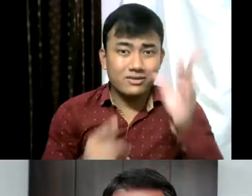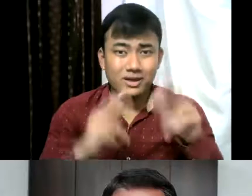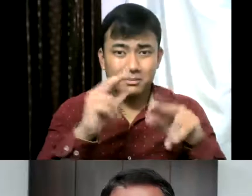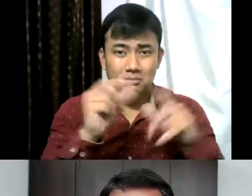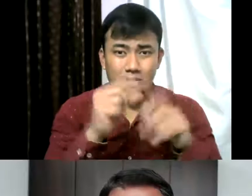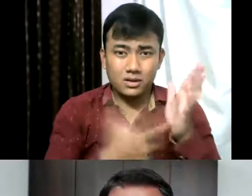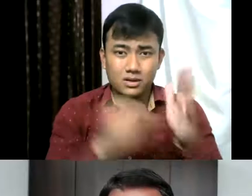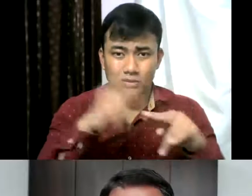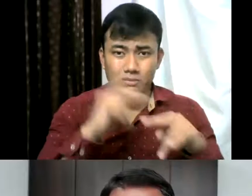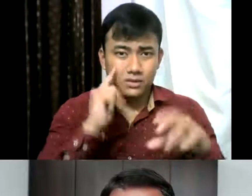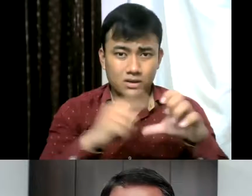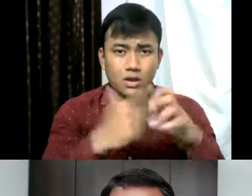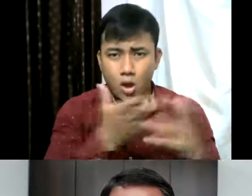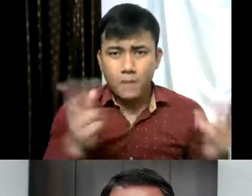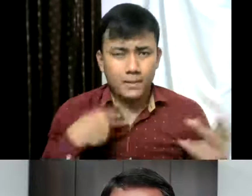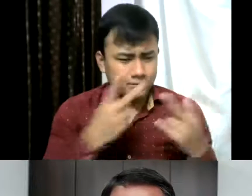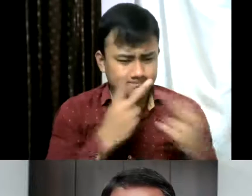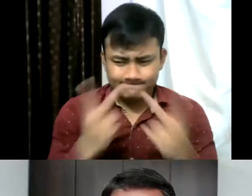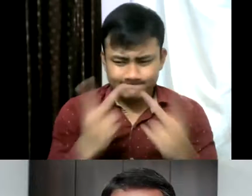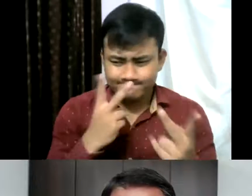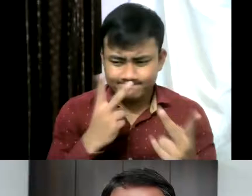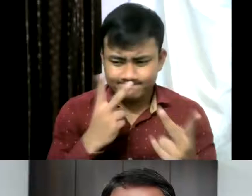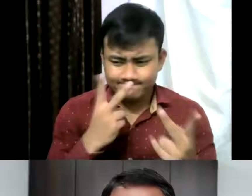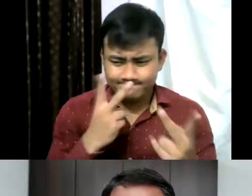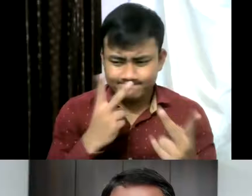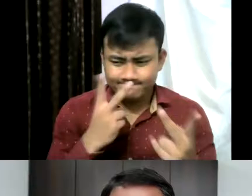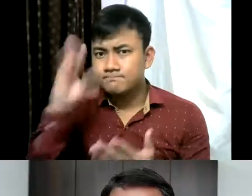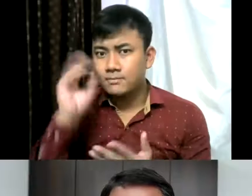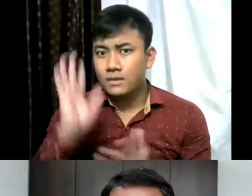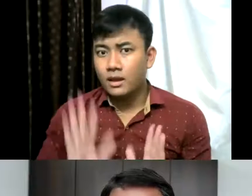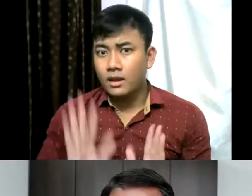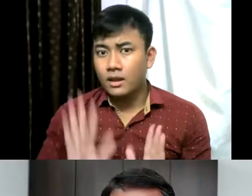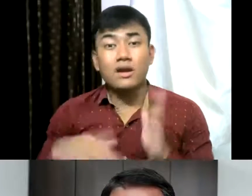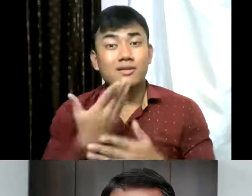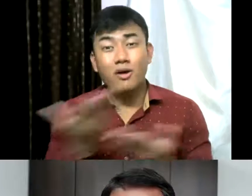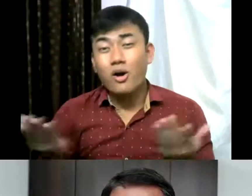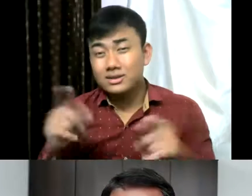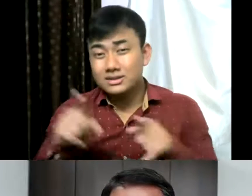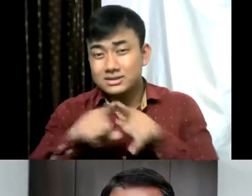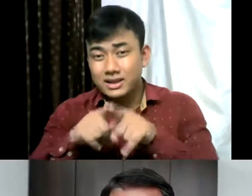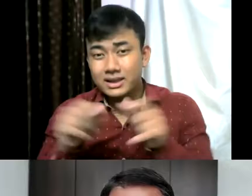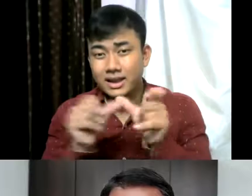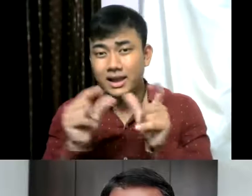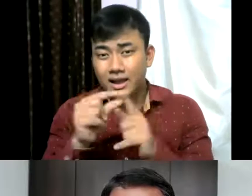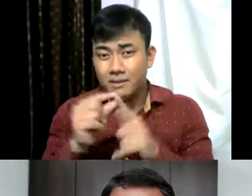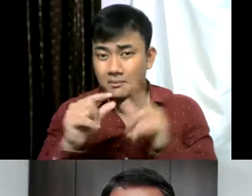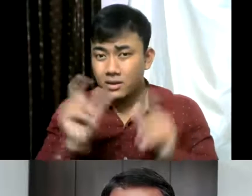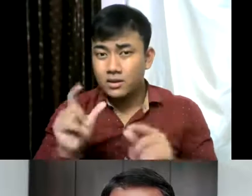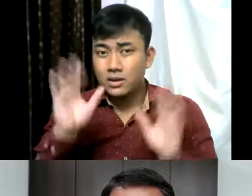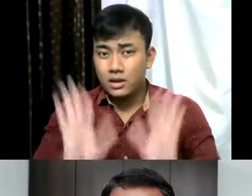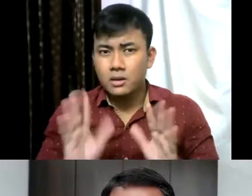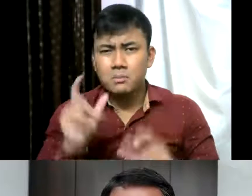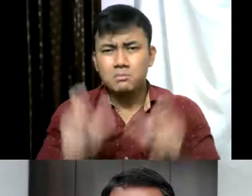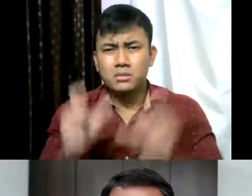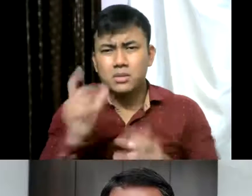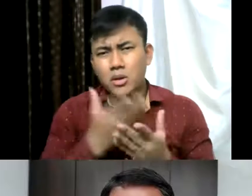else. And I think that sort of distinction is very important, especially on dating apps and social media spaces where already trying to